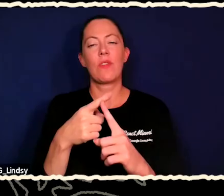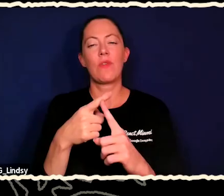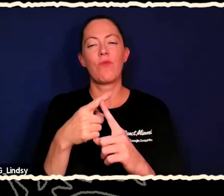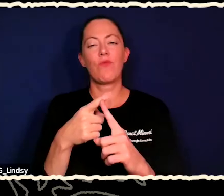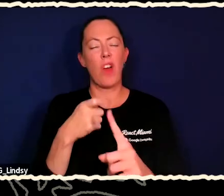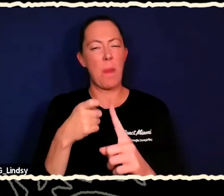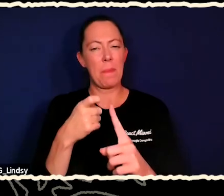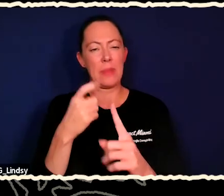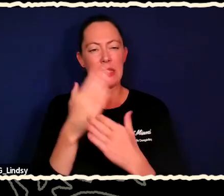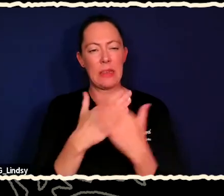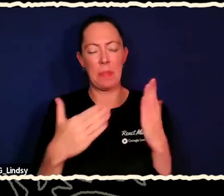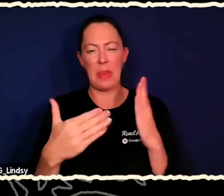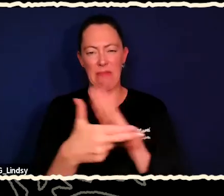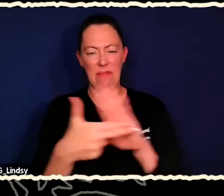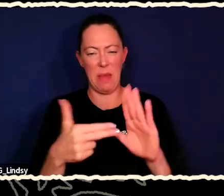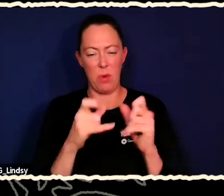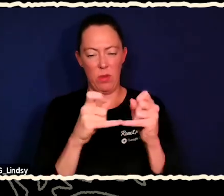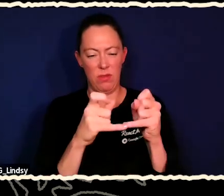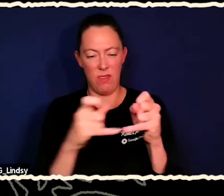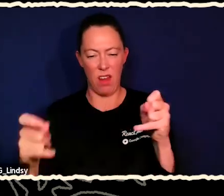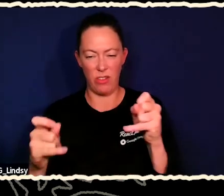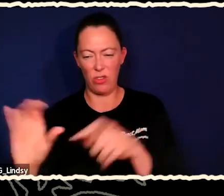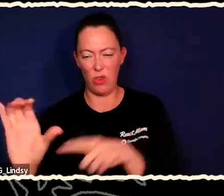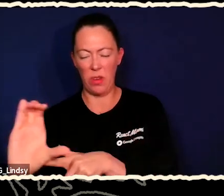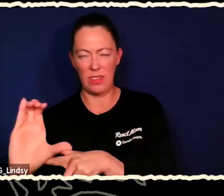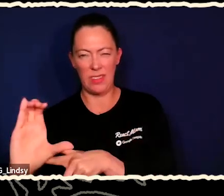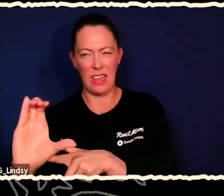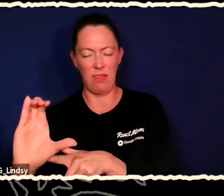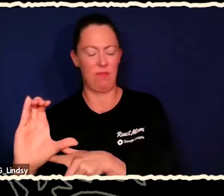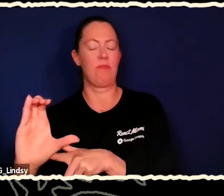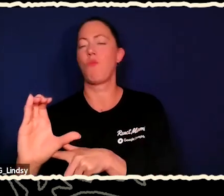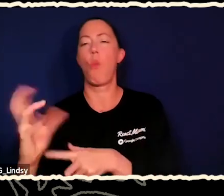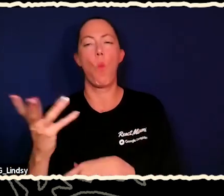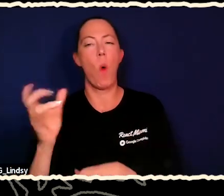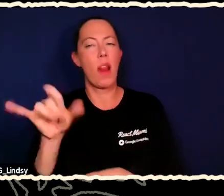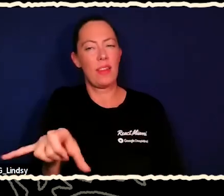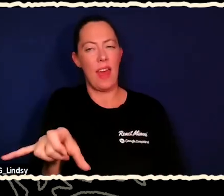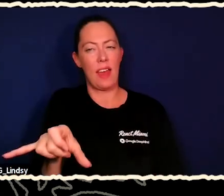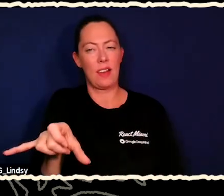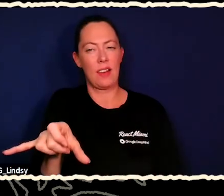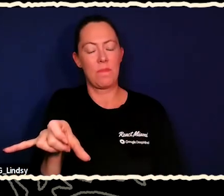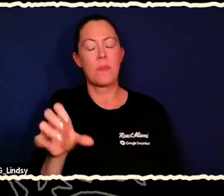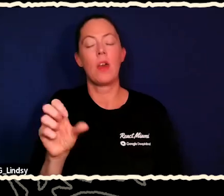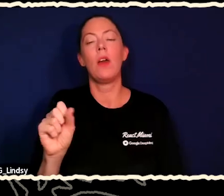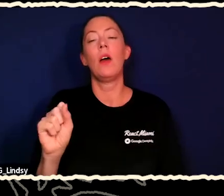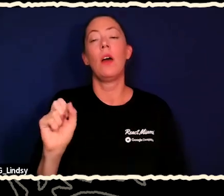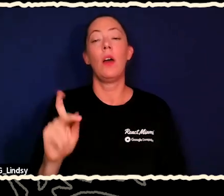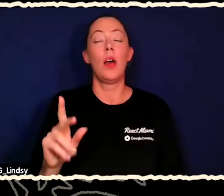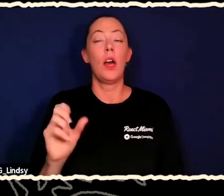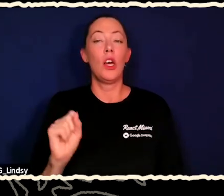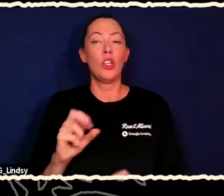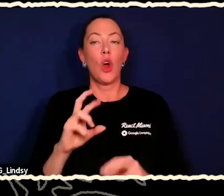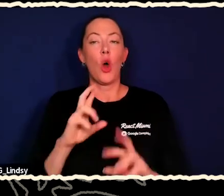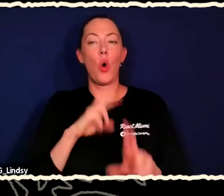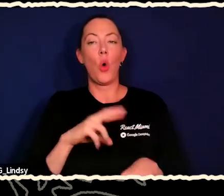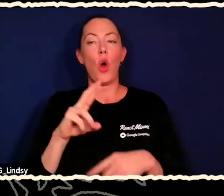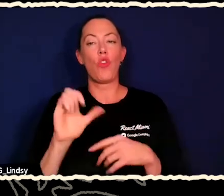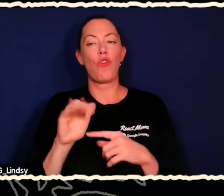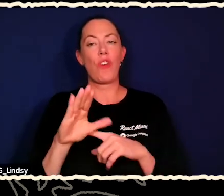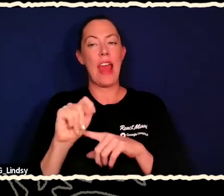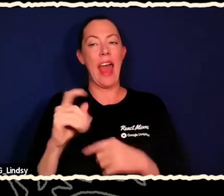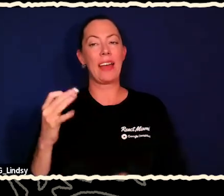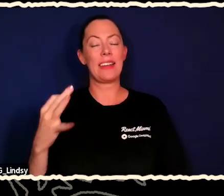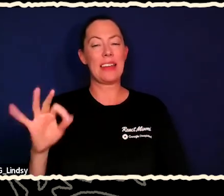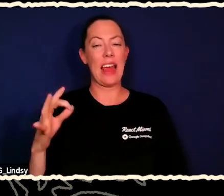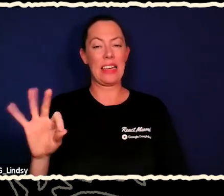_C? OK. What is that? So React 19 ships